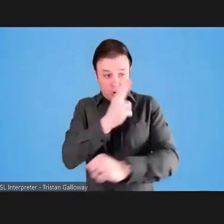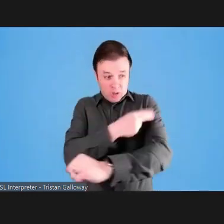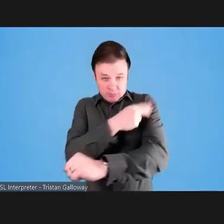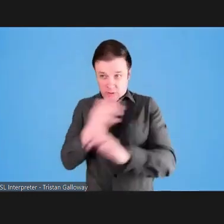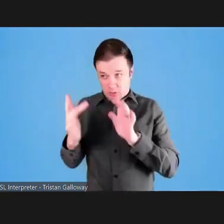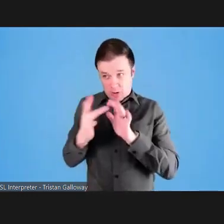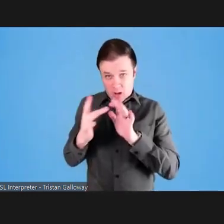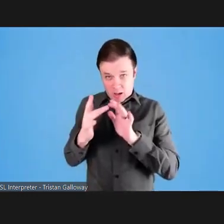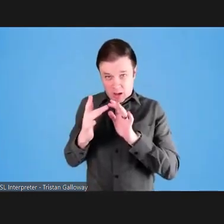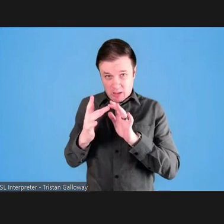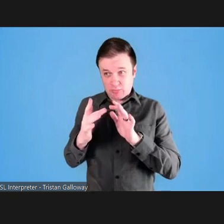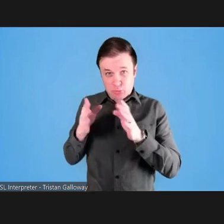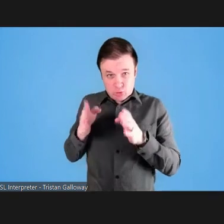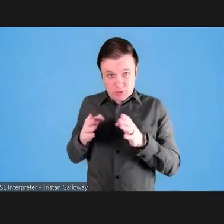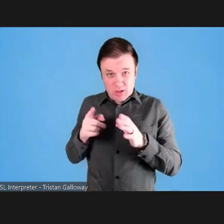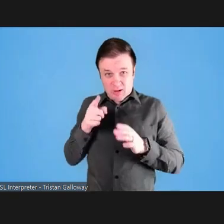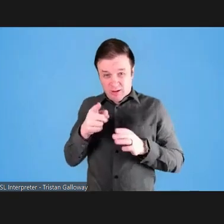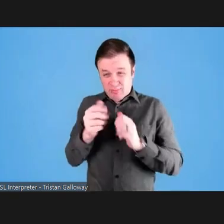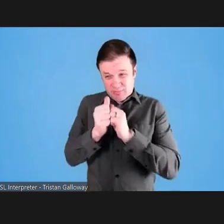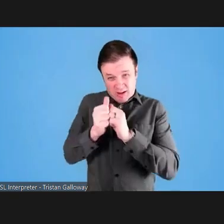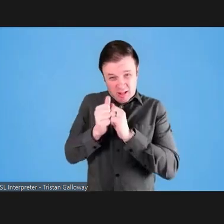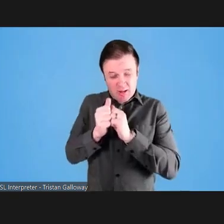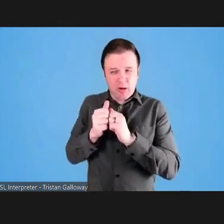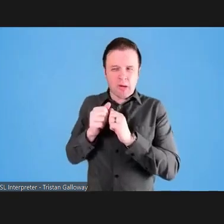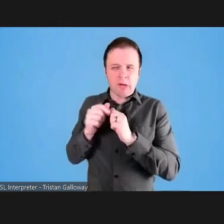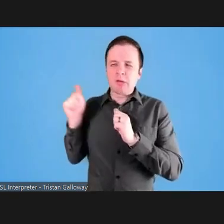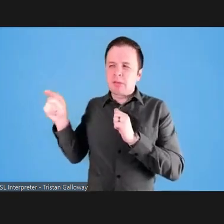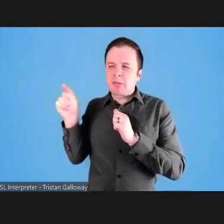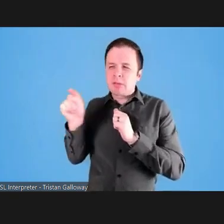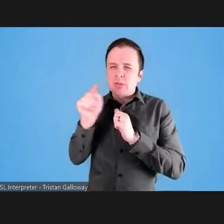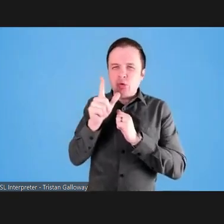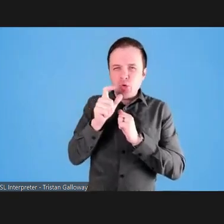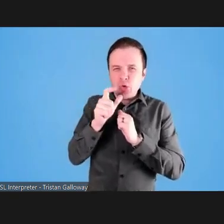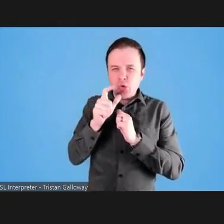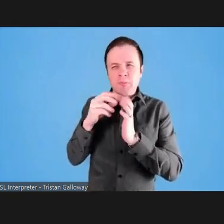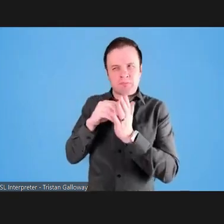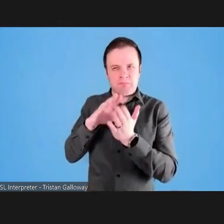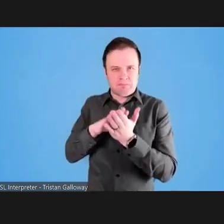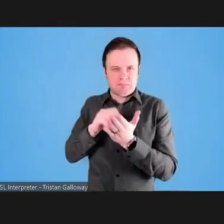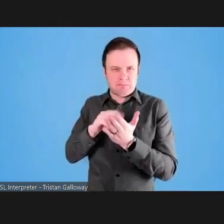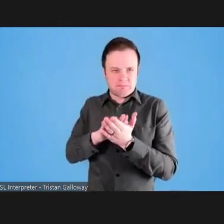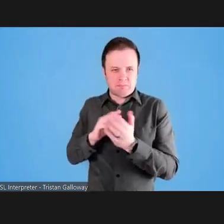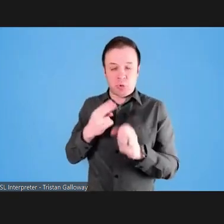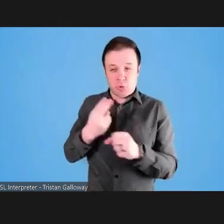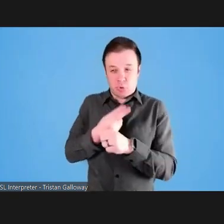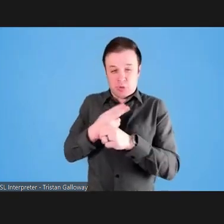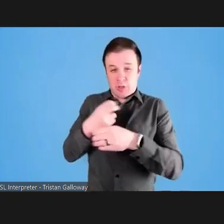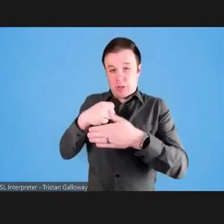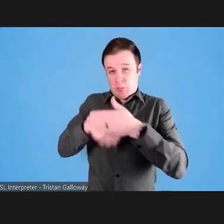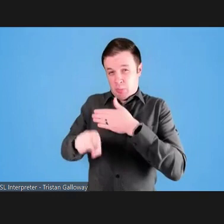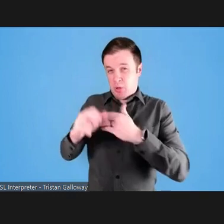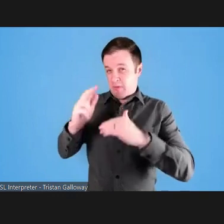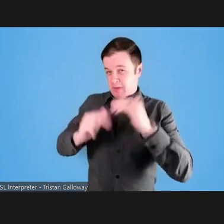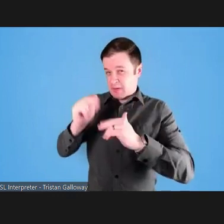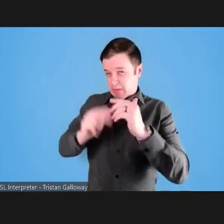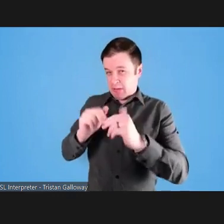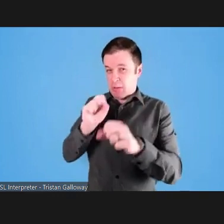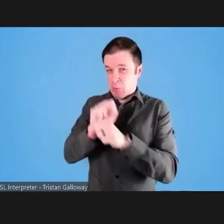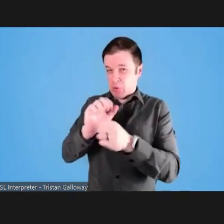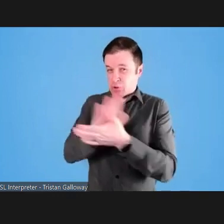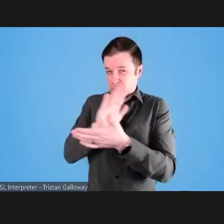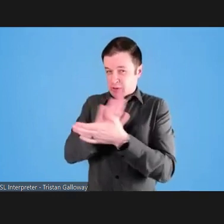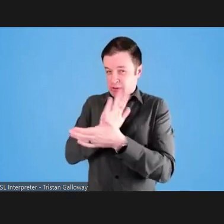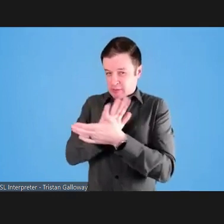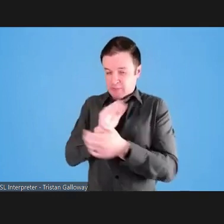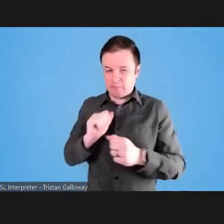or liaison, you'll identify who these people are, and utilizing the birth facility contact worksheet,